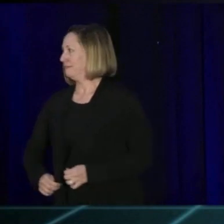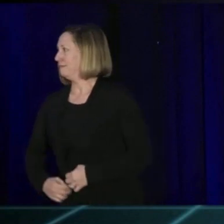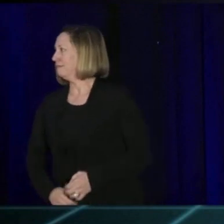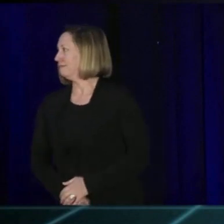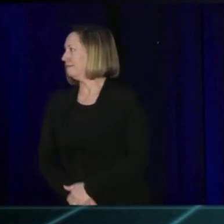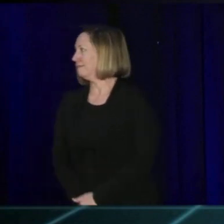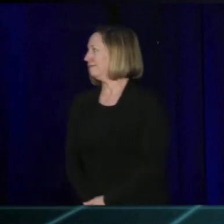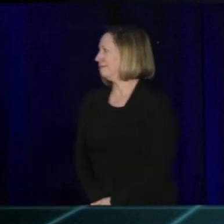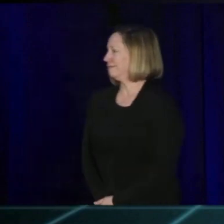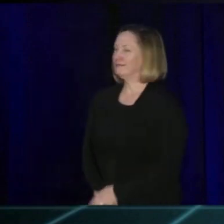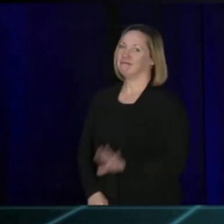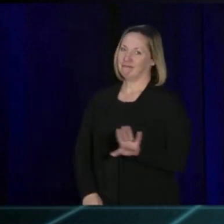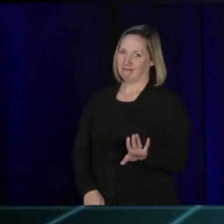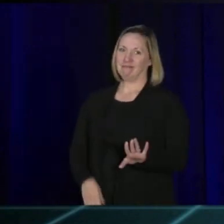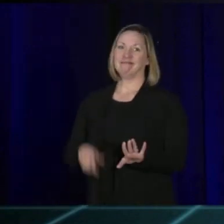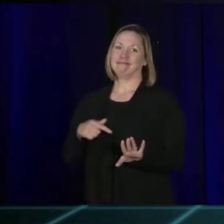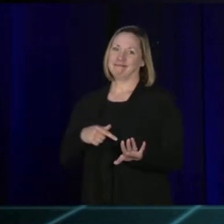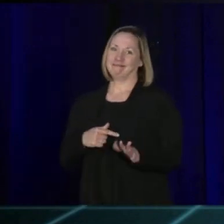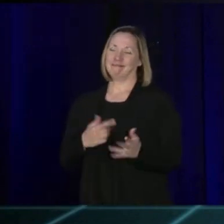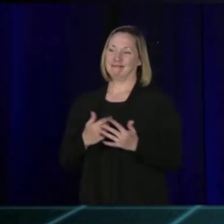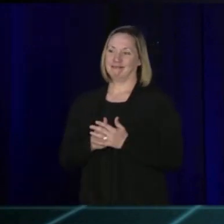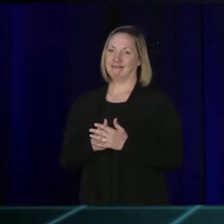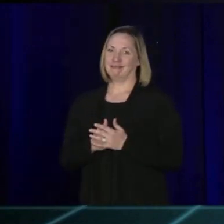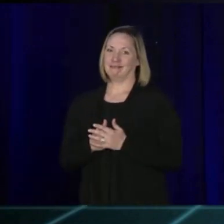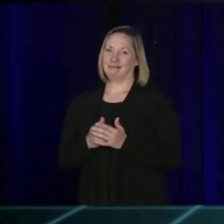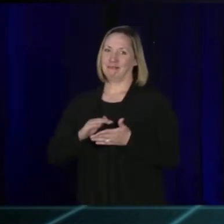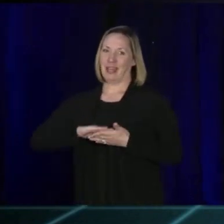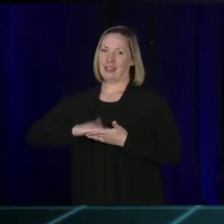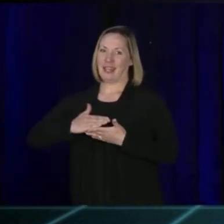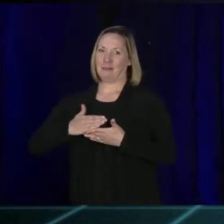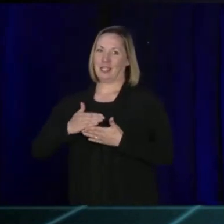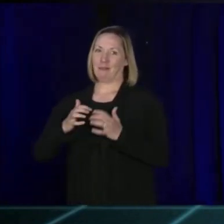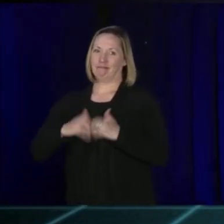I need to, it died.